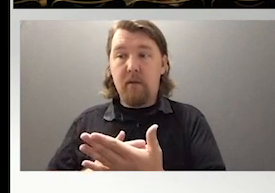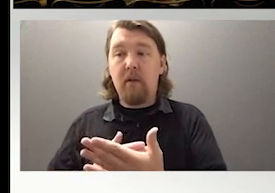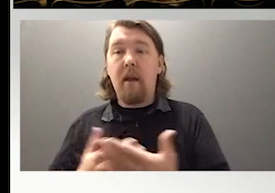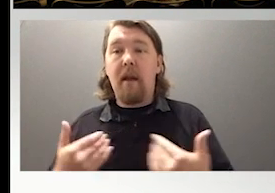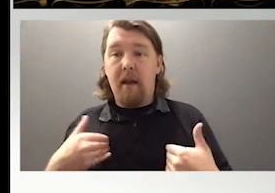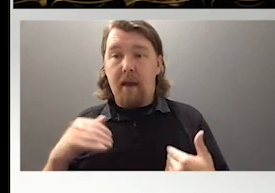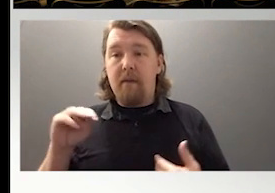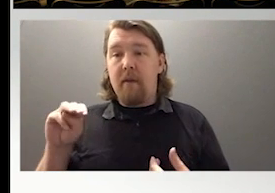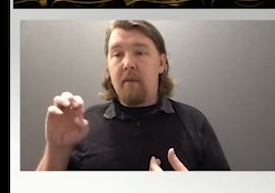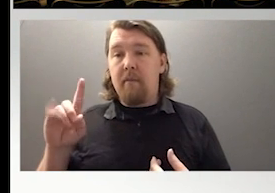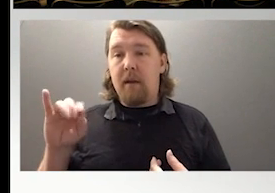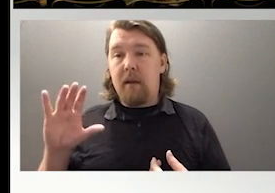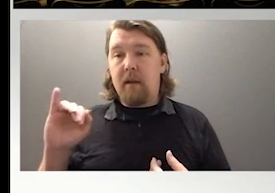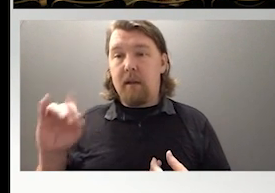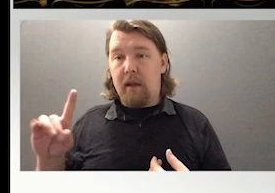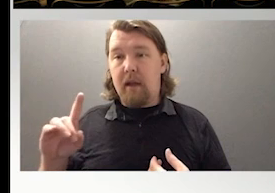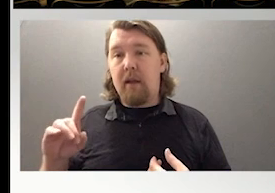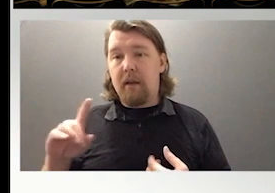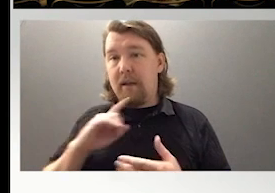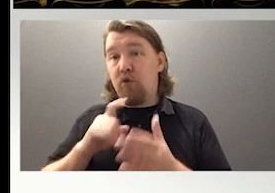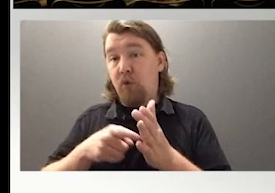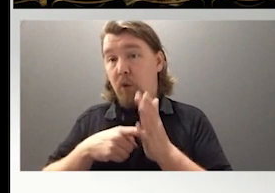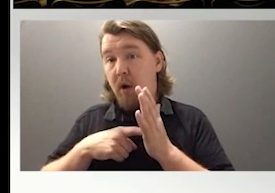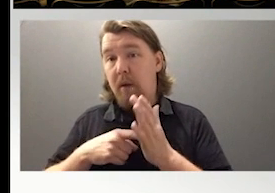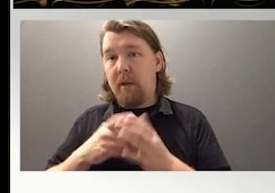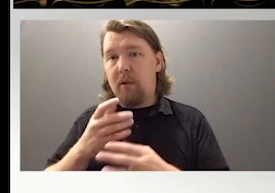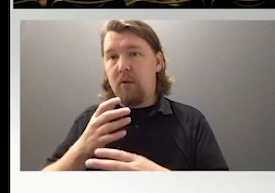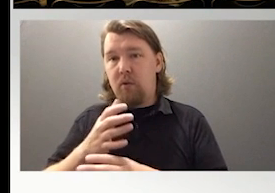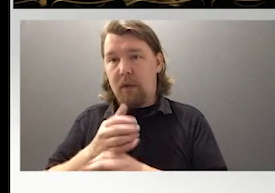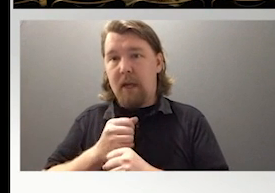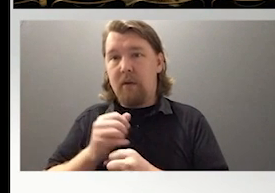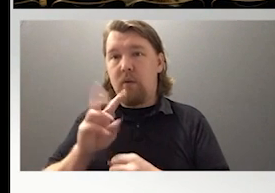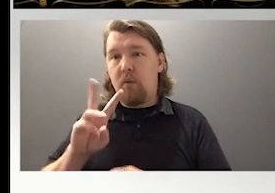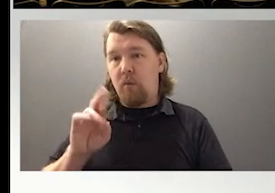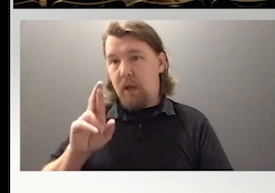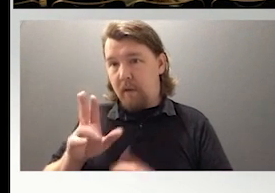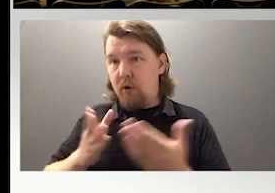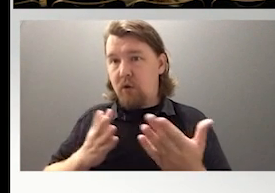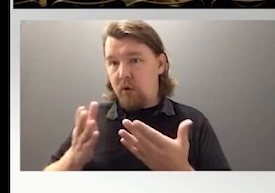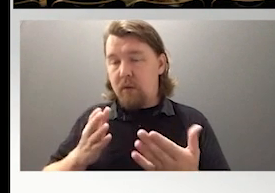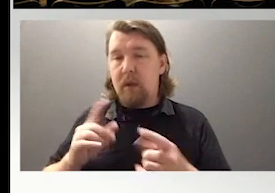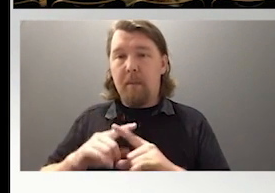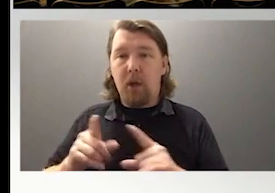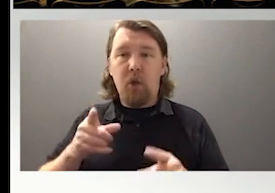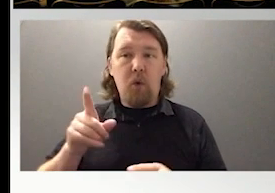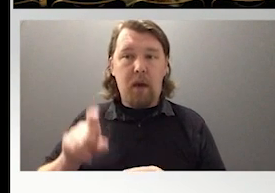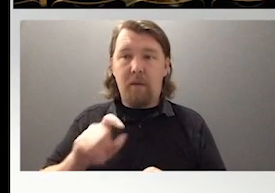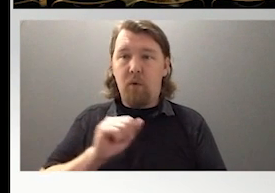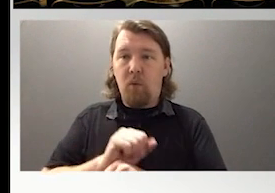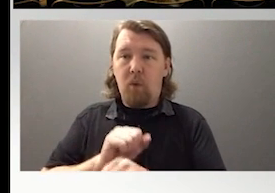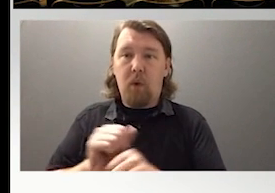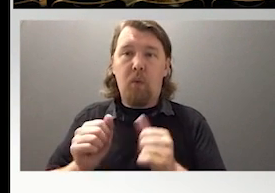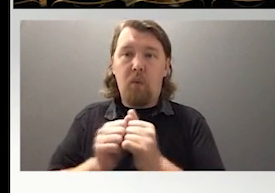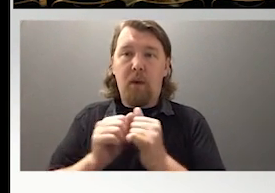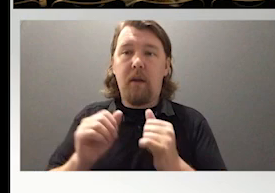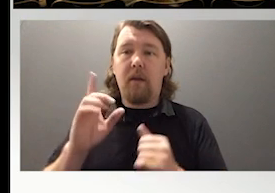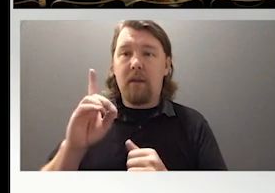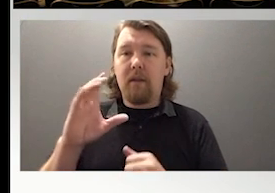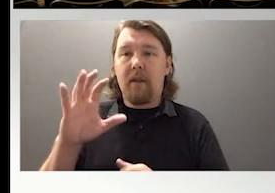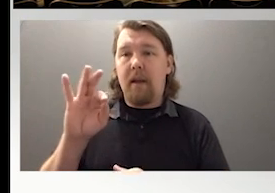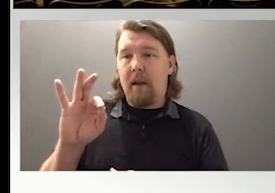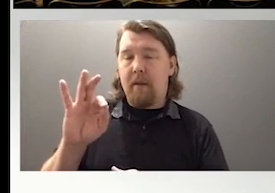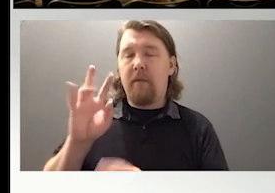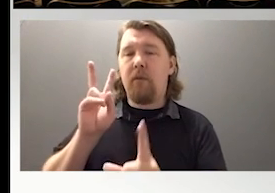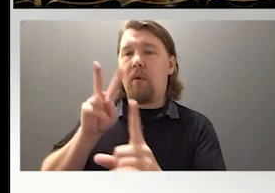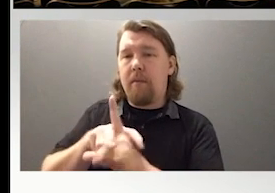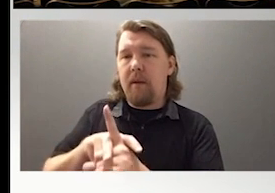having Medicaid would be a requirement for being able to receive waiver services, but you would have to work with the Department of Children and Families to